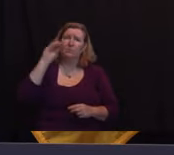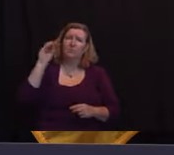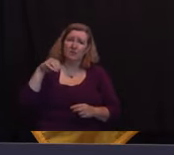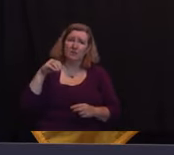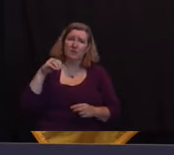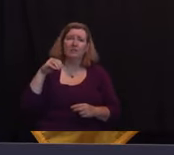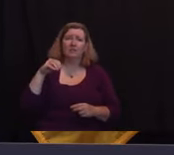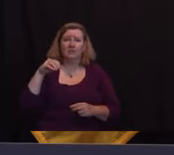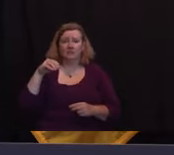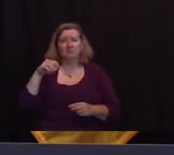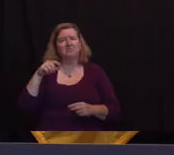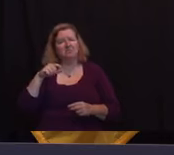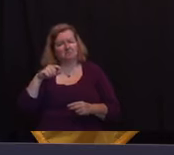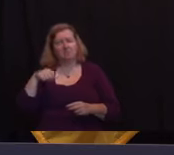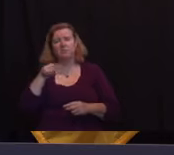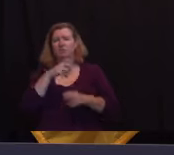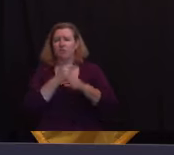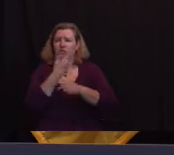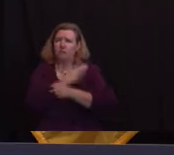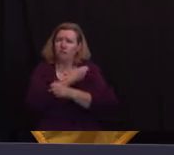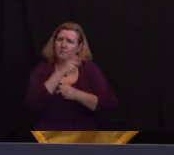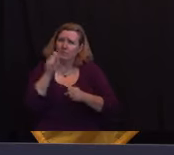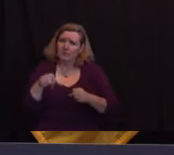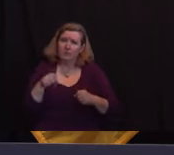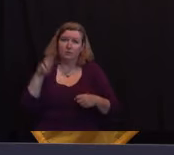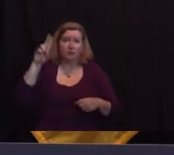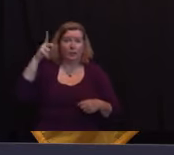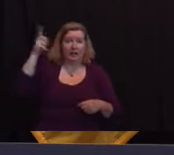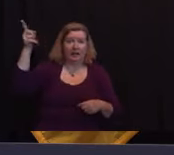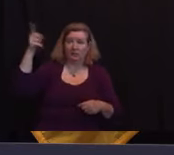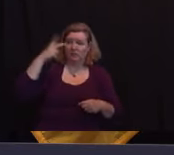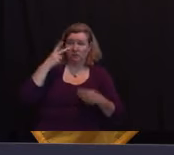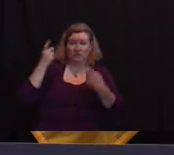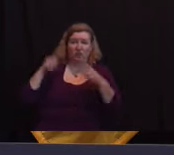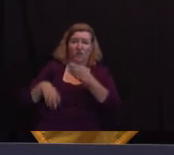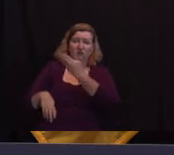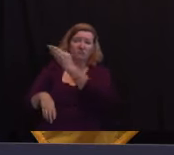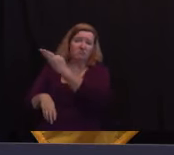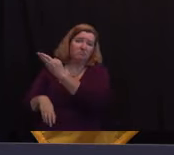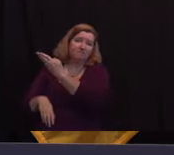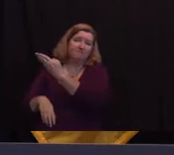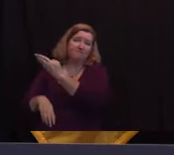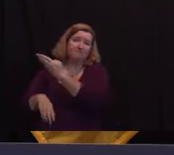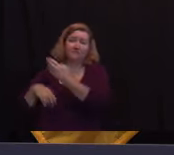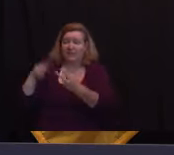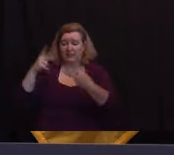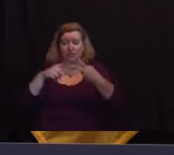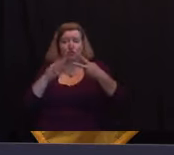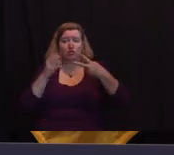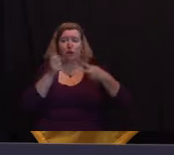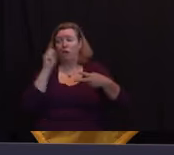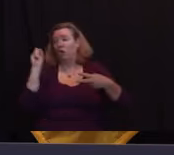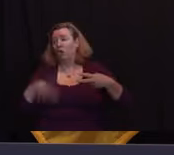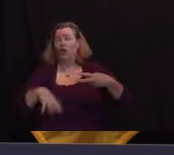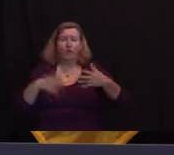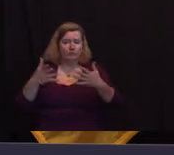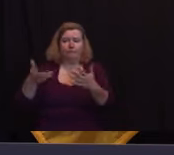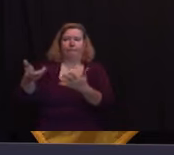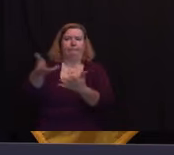And again, the UK is living this. The second shot, again, it's either Moderna or Pfizer. This doesn't apply to the